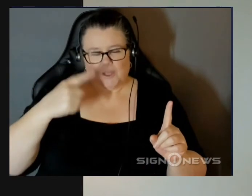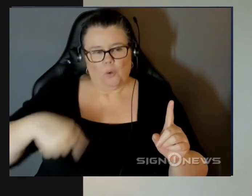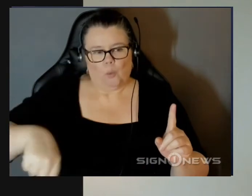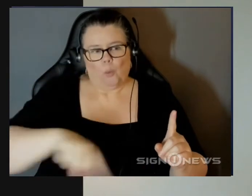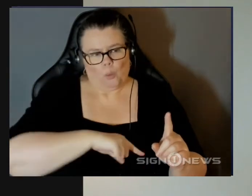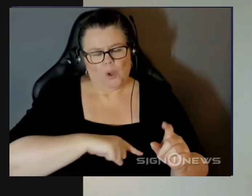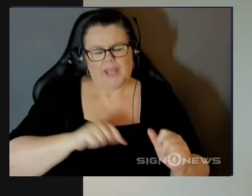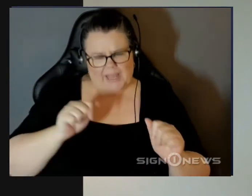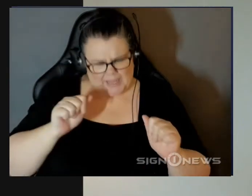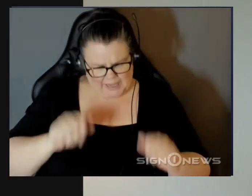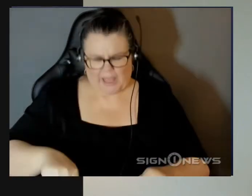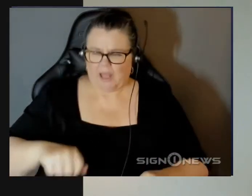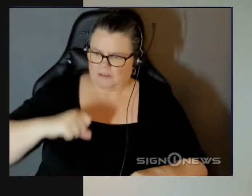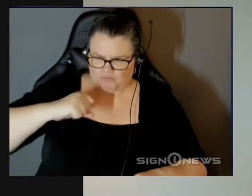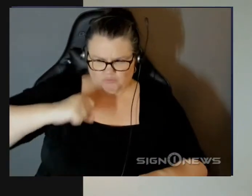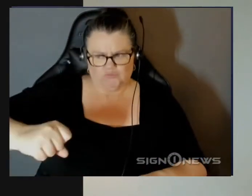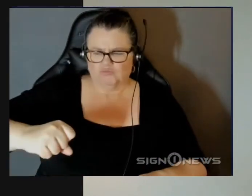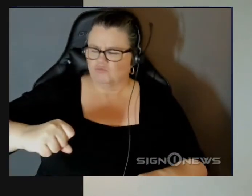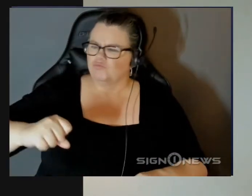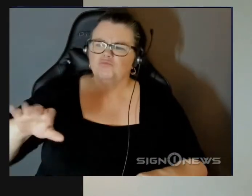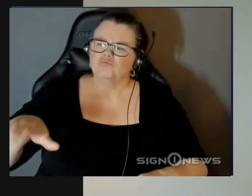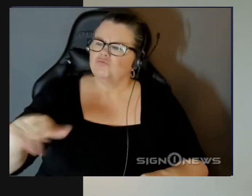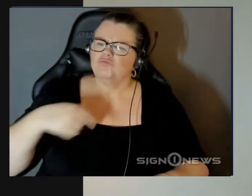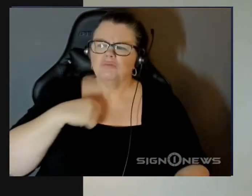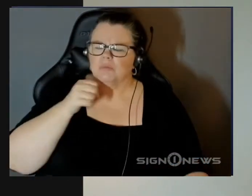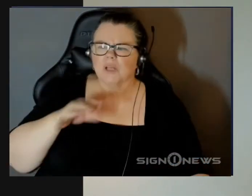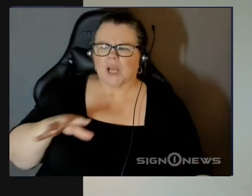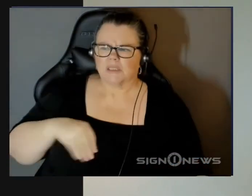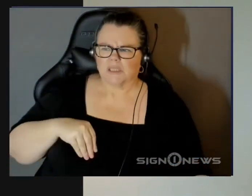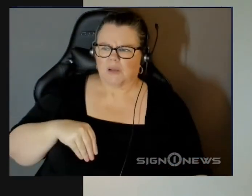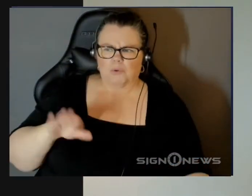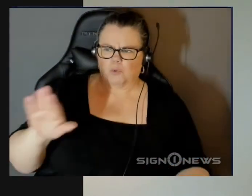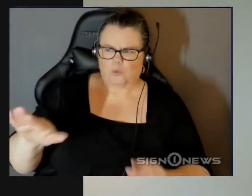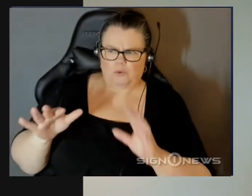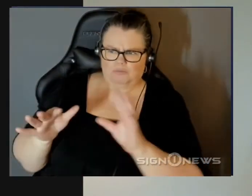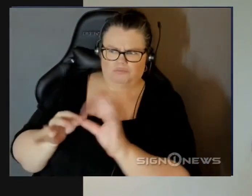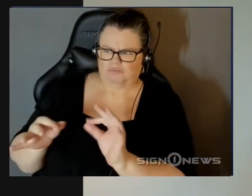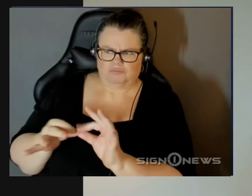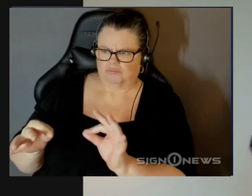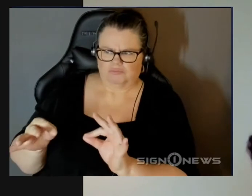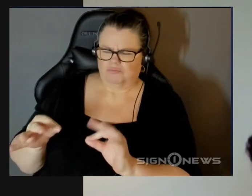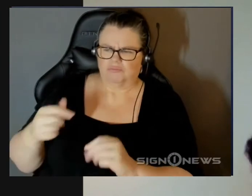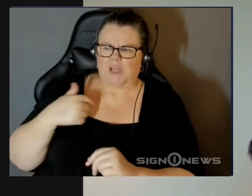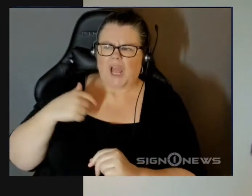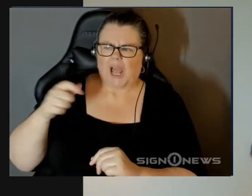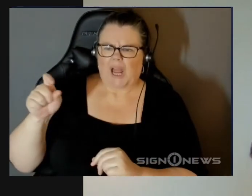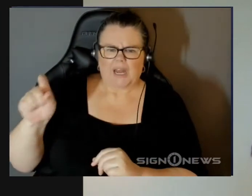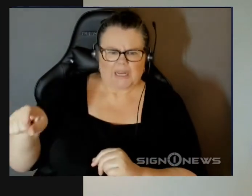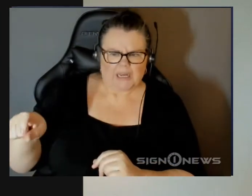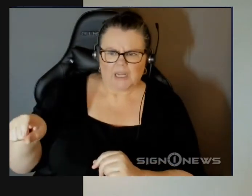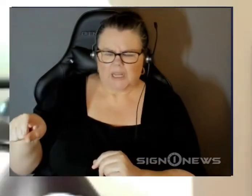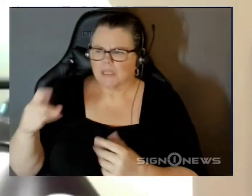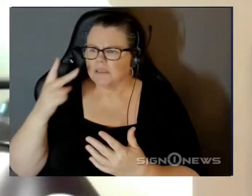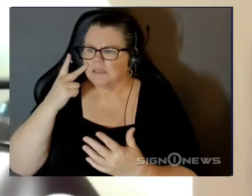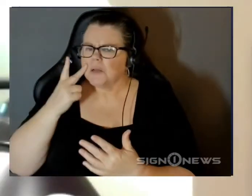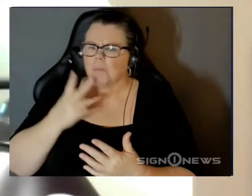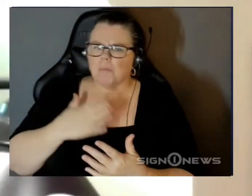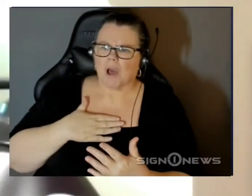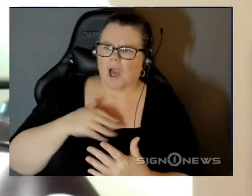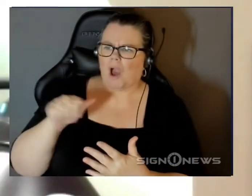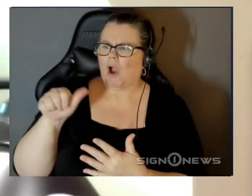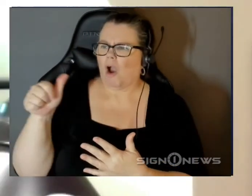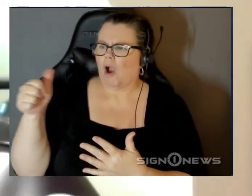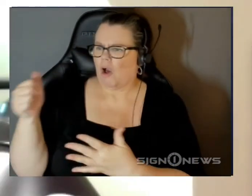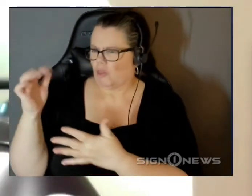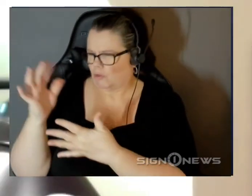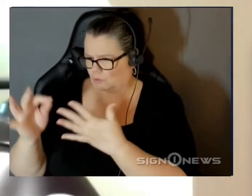I want I need there to be a conversation about something else. I see that Bob is typing,